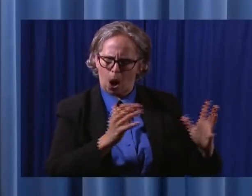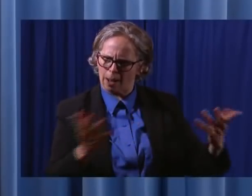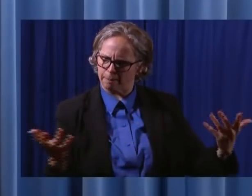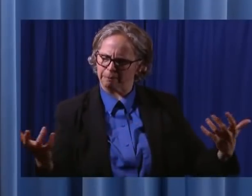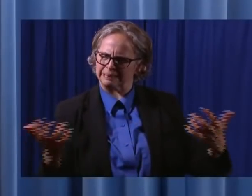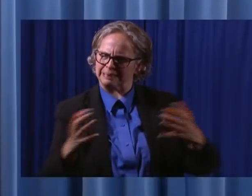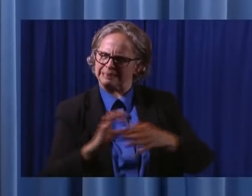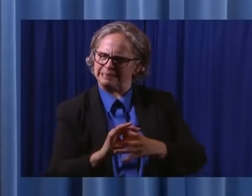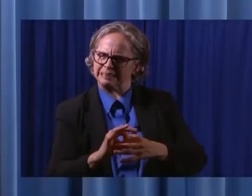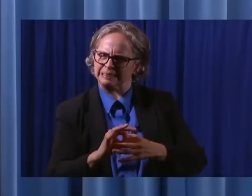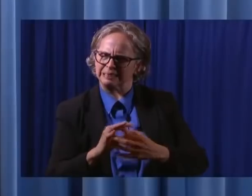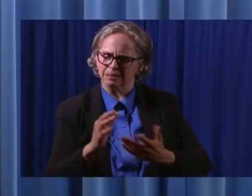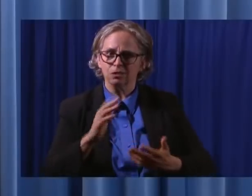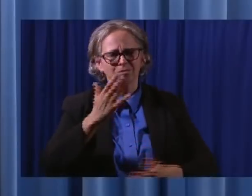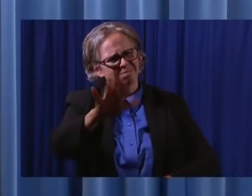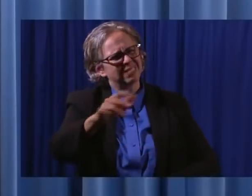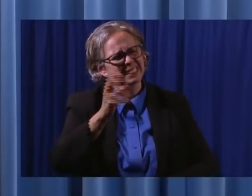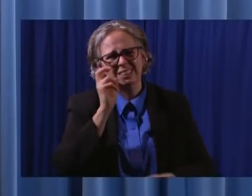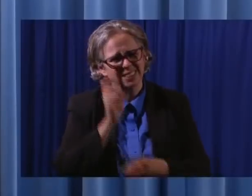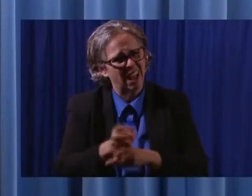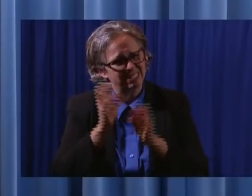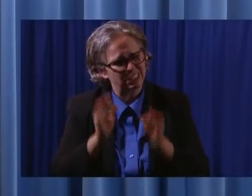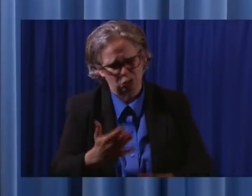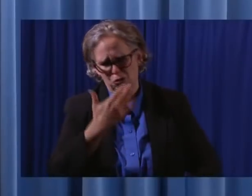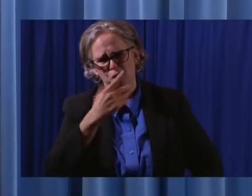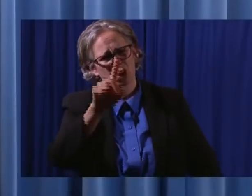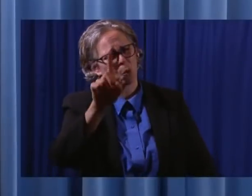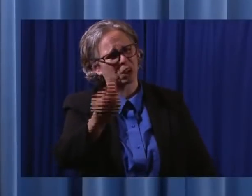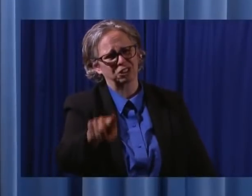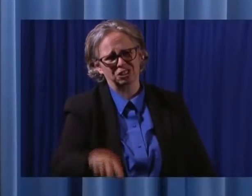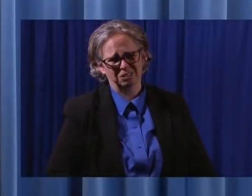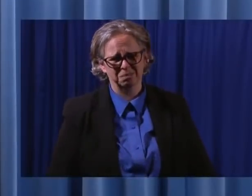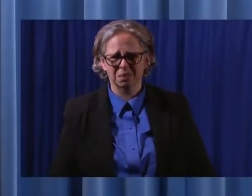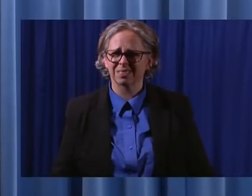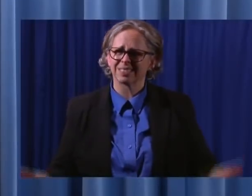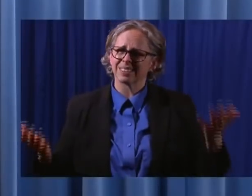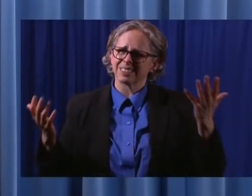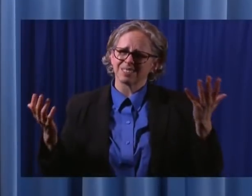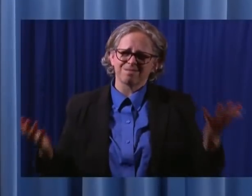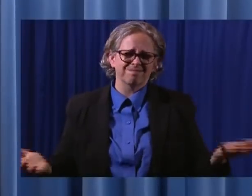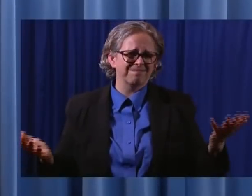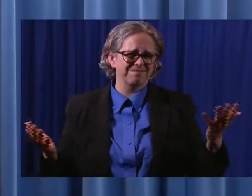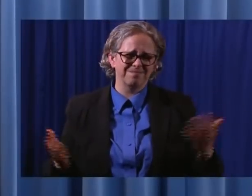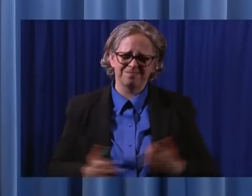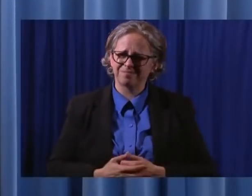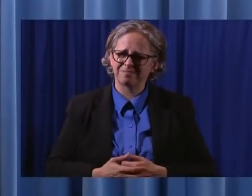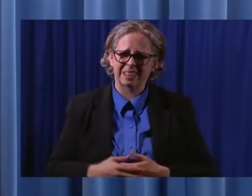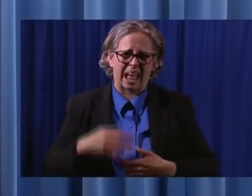question, but you got to make these decisions. And again,